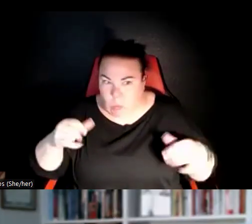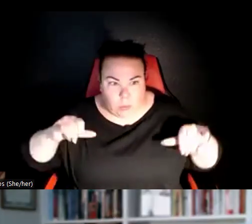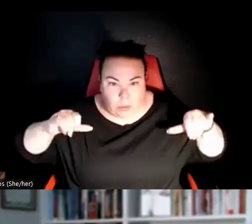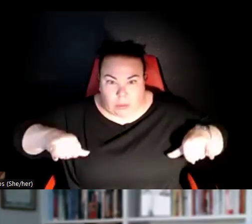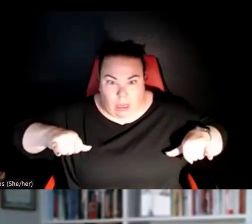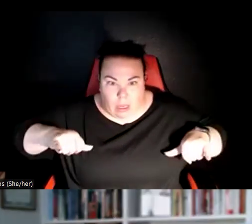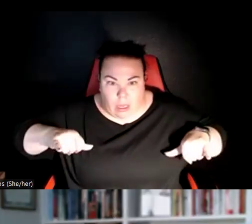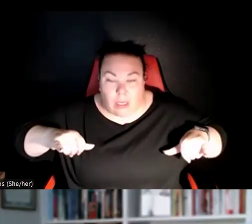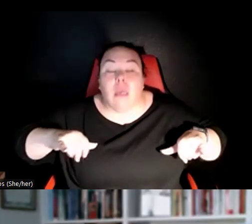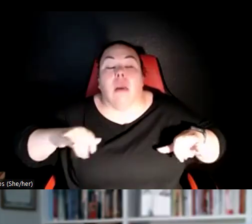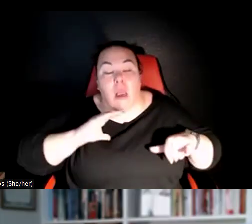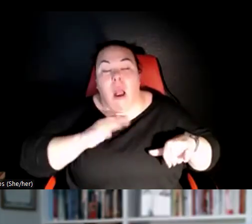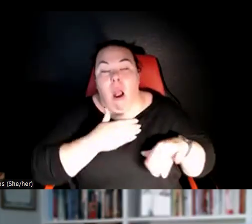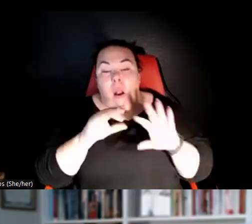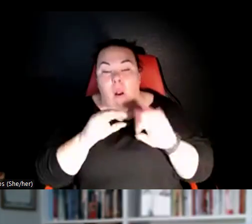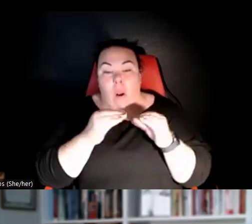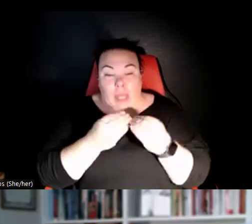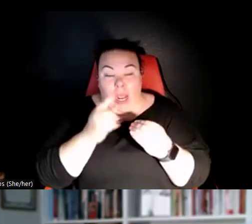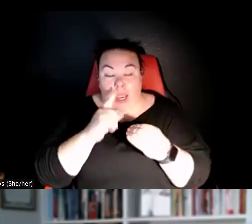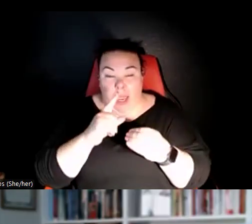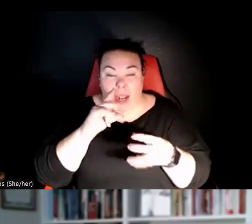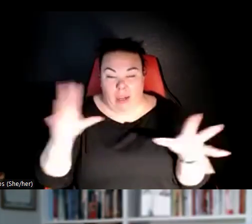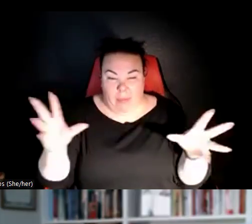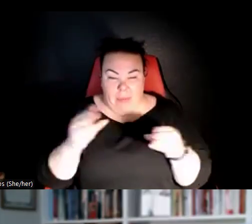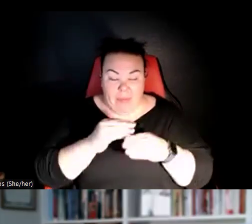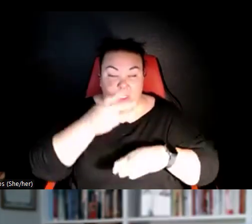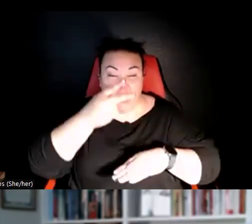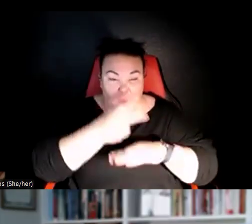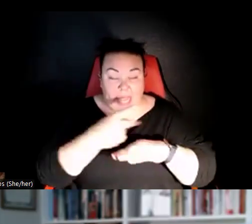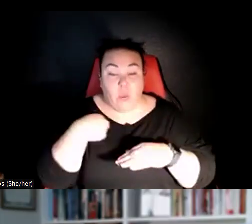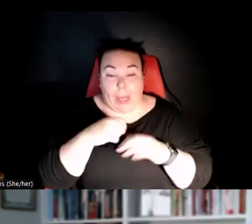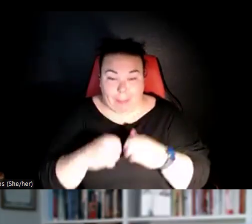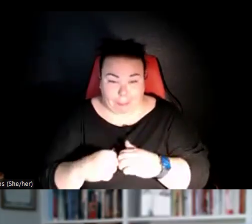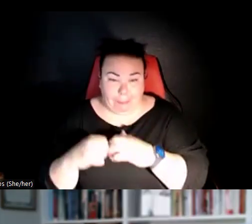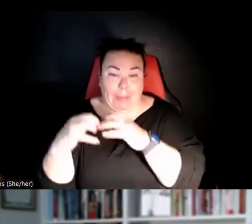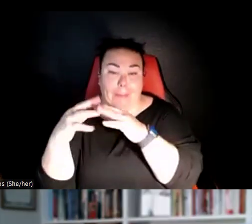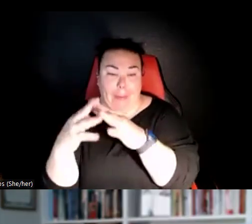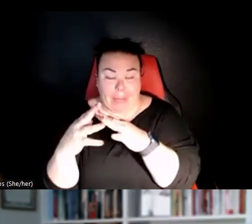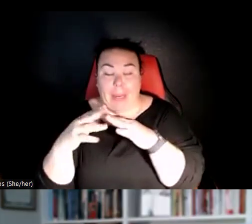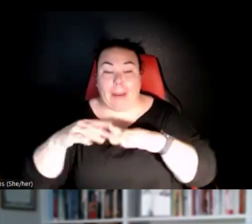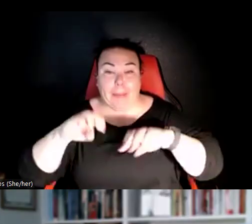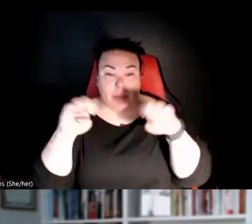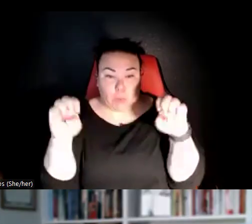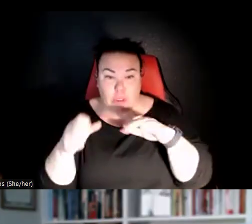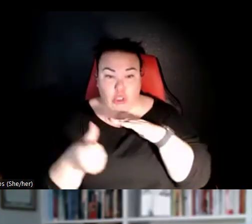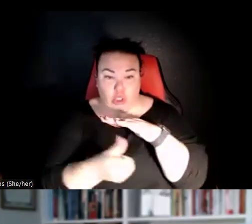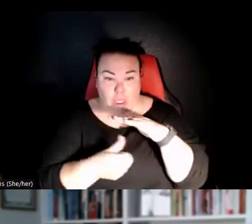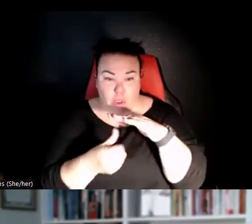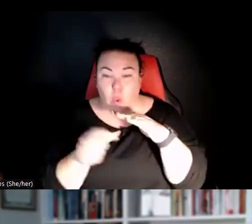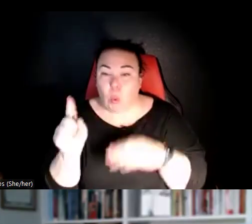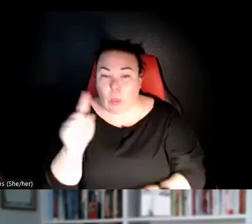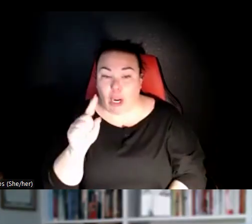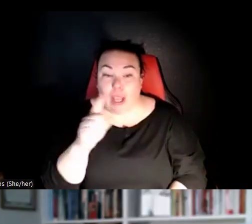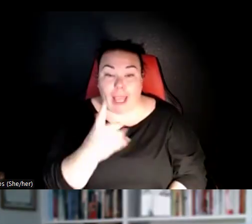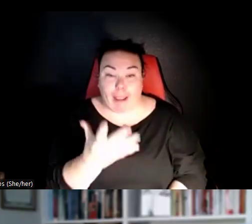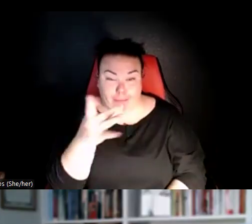do was in 2 days, we erected an emergency shelter at a five-star hotel in